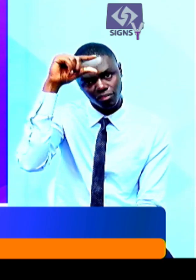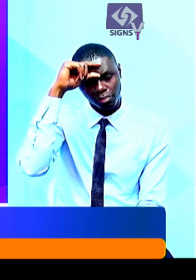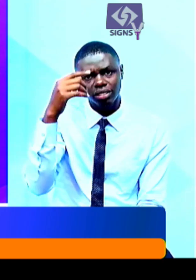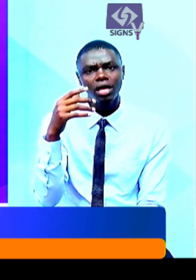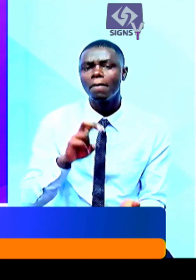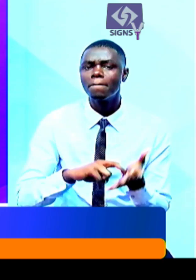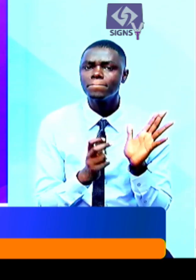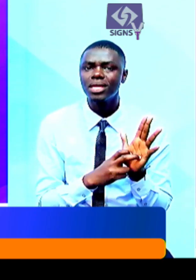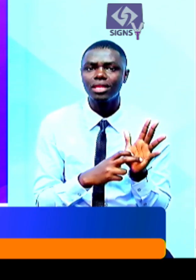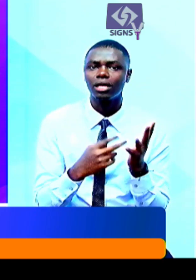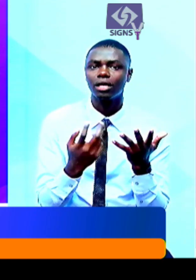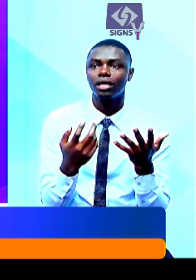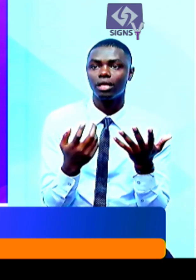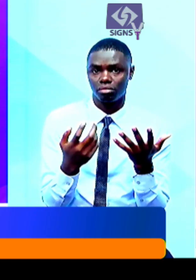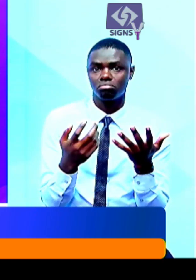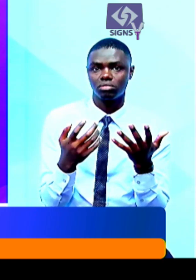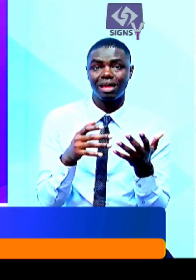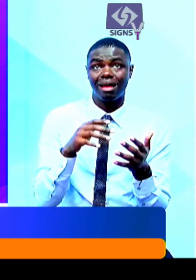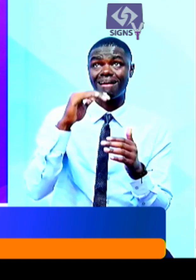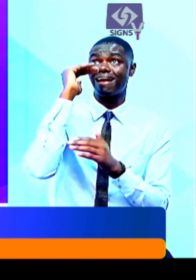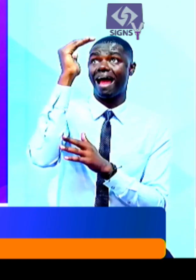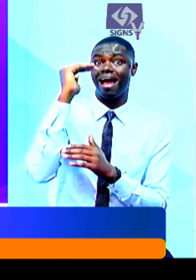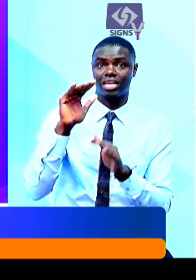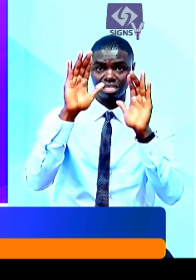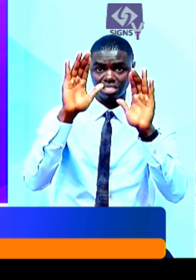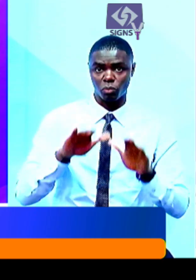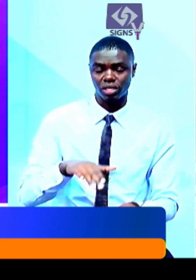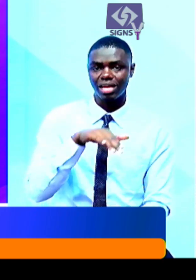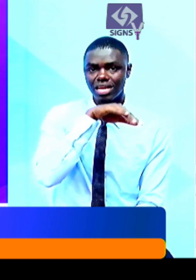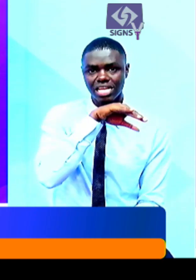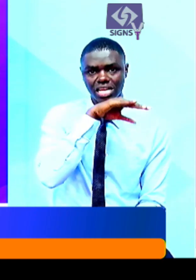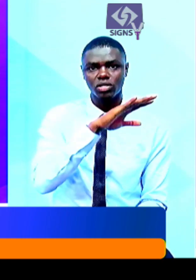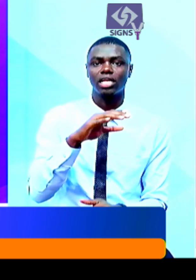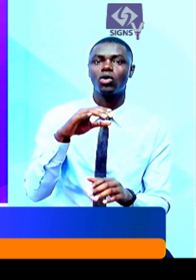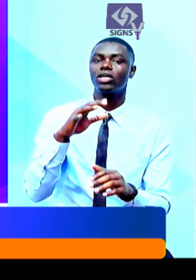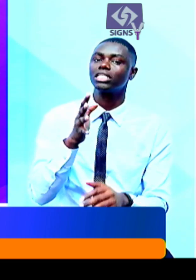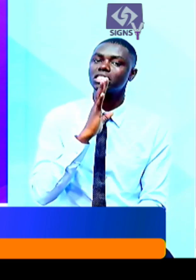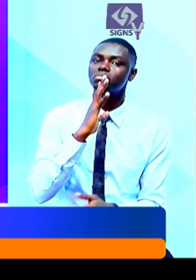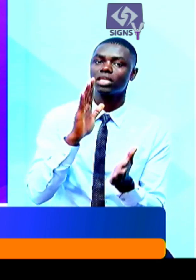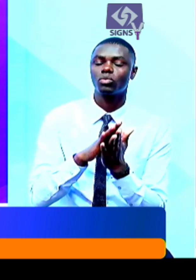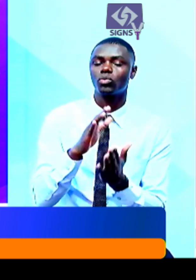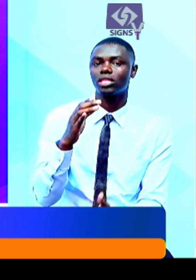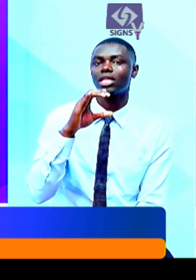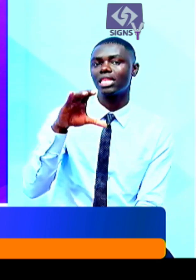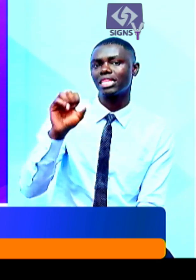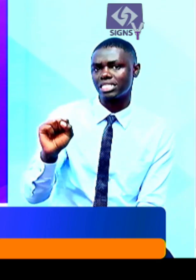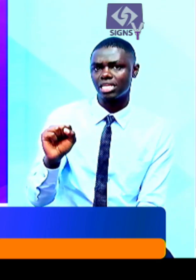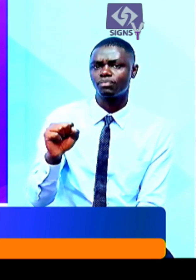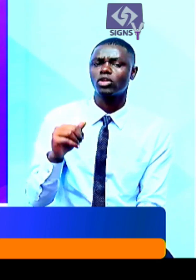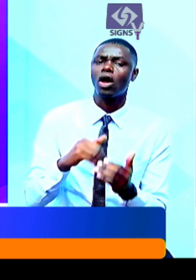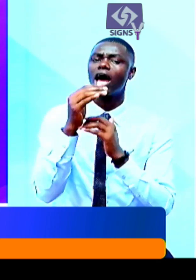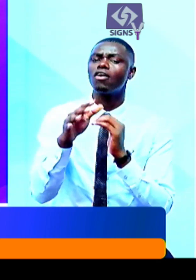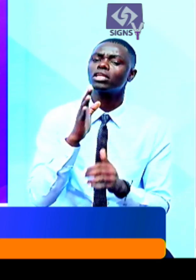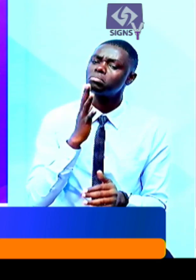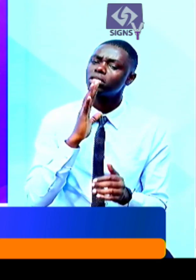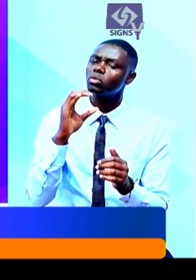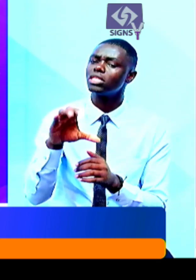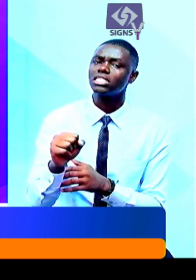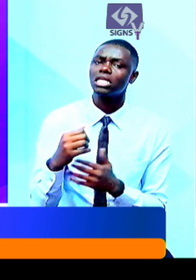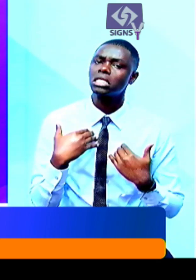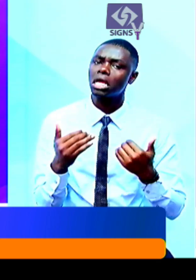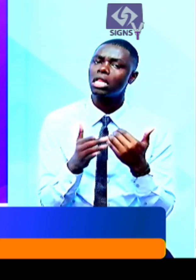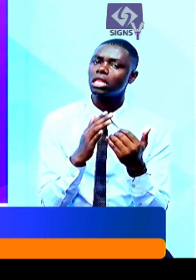Which means ranks is important. Raila Odinga is now addressing the cabinet. I had them celebrating. Now, after addressing the cabinet,